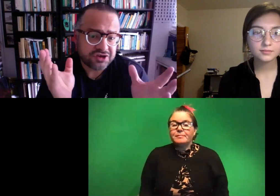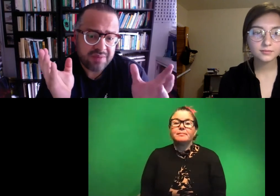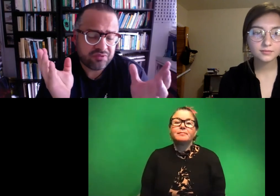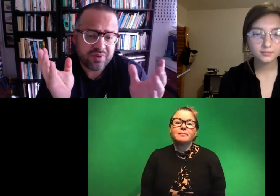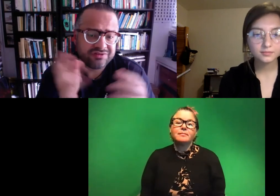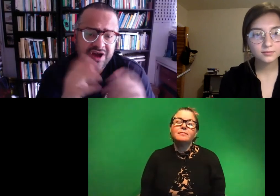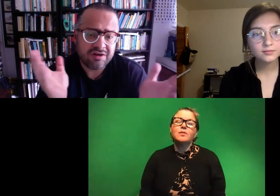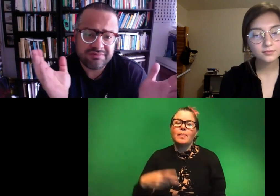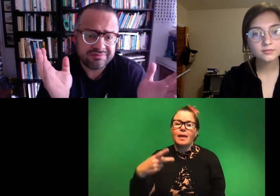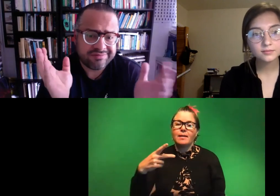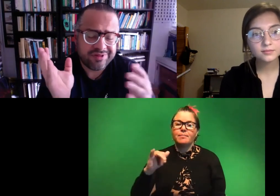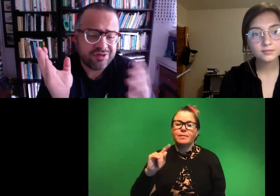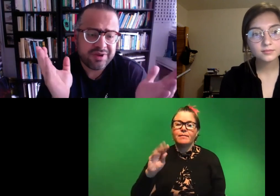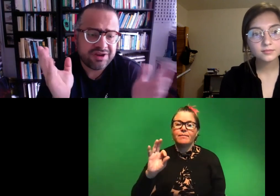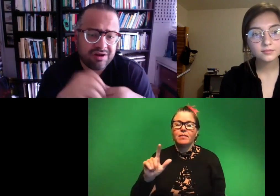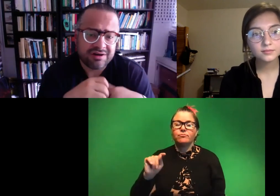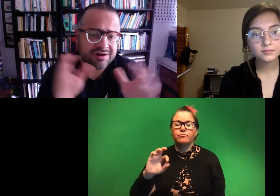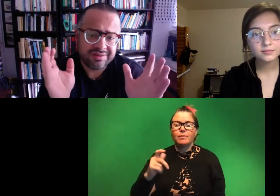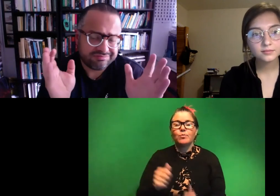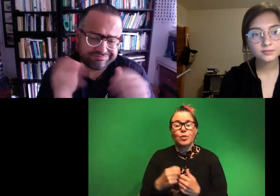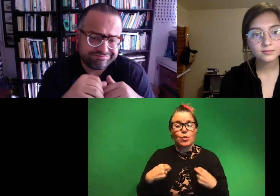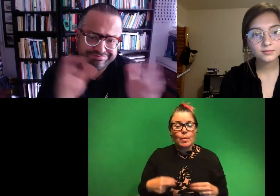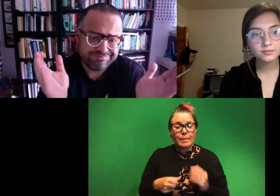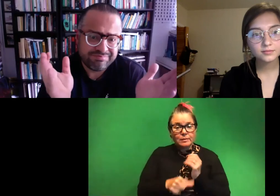pitfall traps with dung, with human dung, are